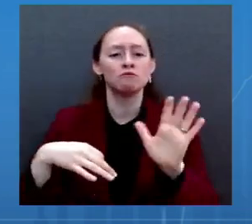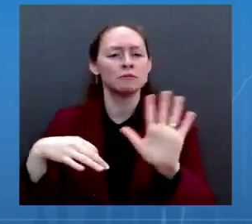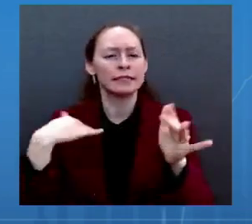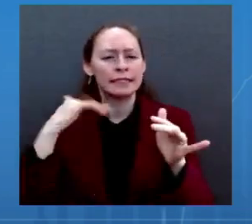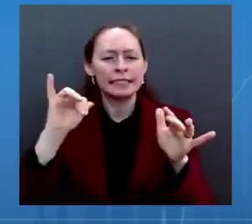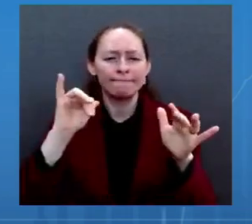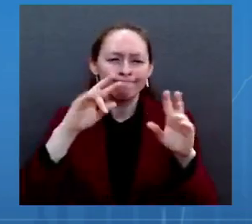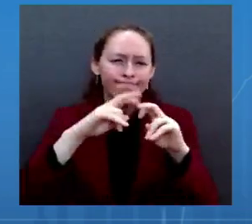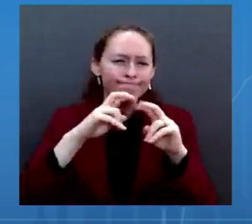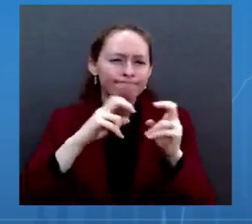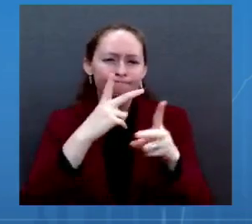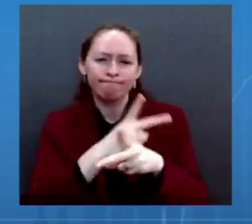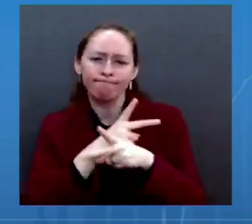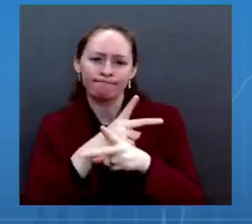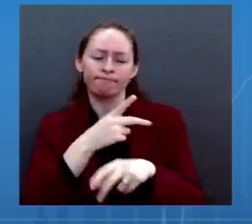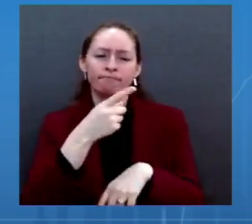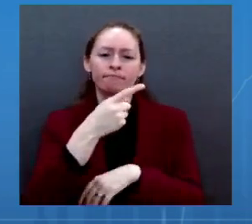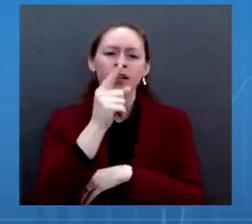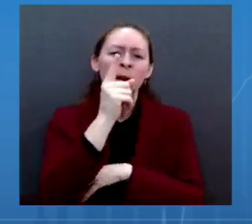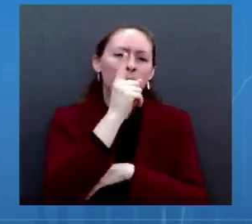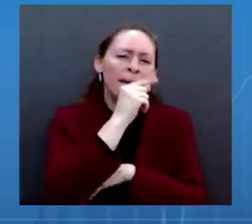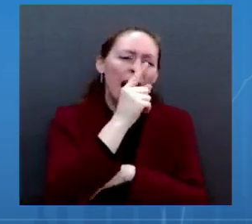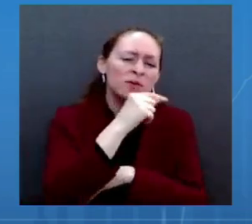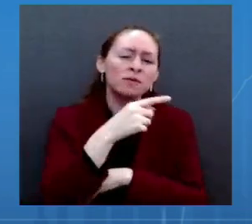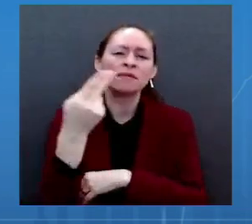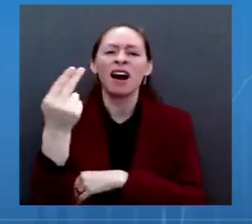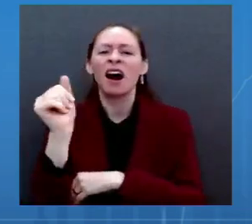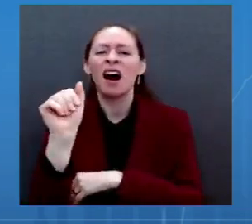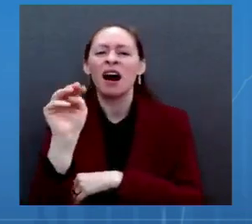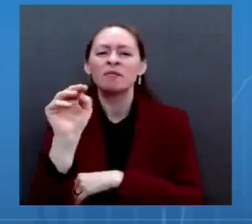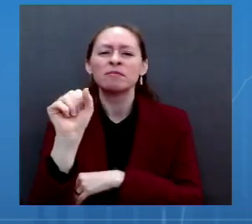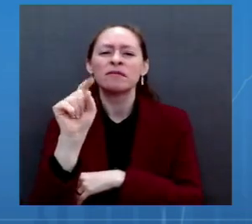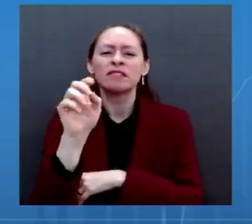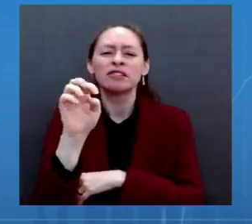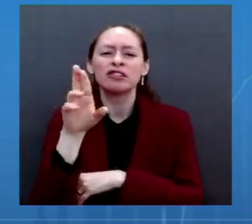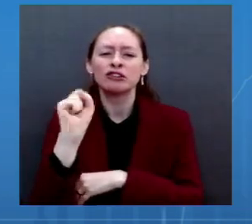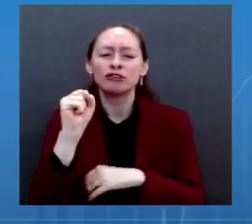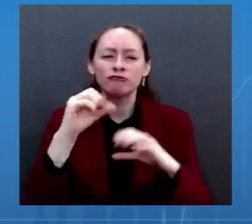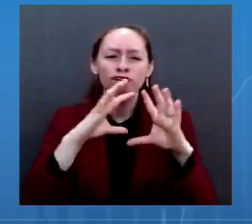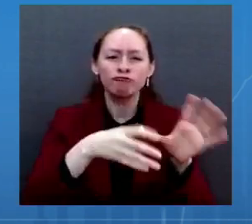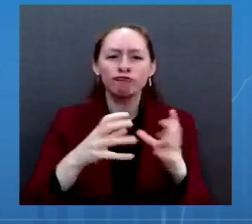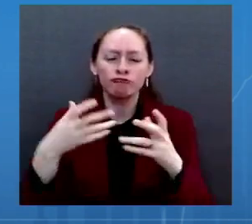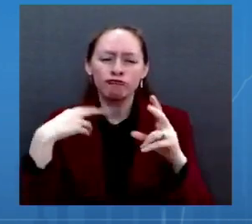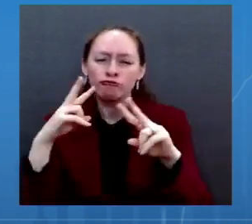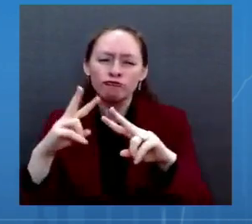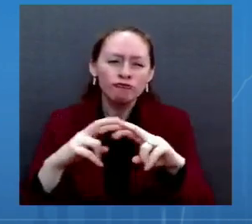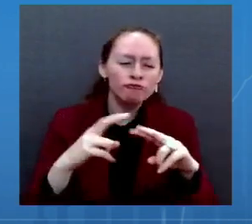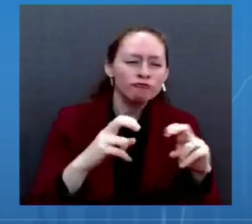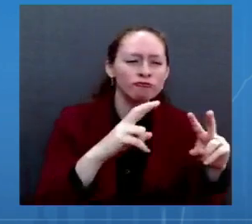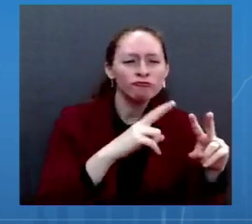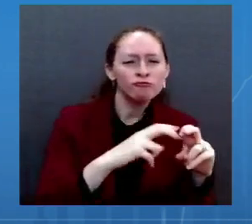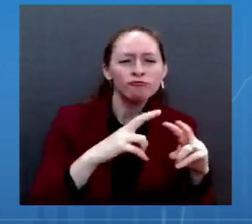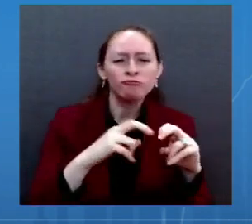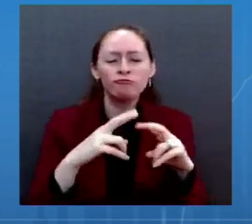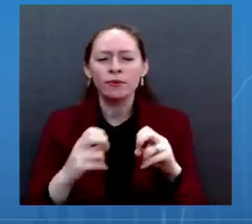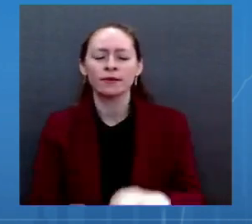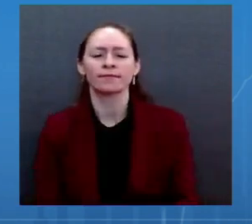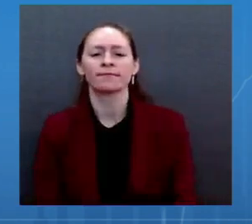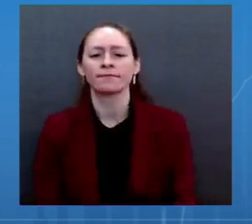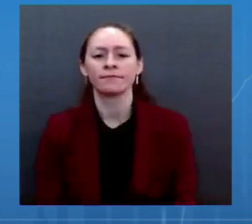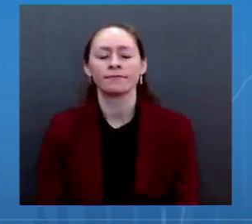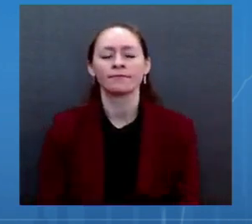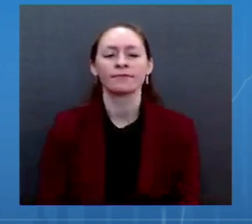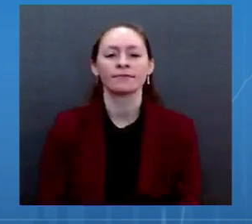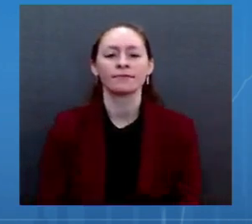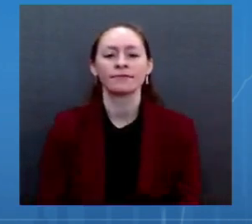the virus of Omicron proliferates very well in the upper airway and bronchi, but actually very poorly